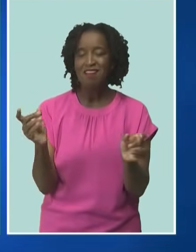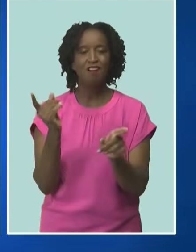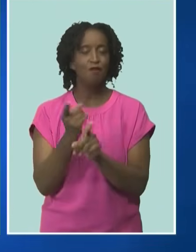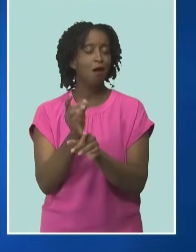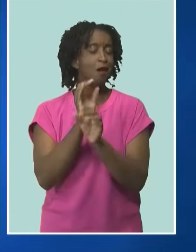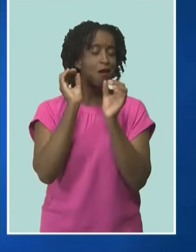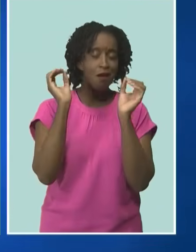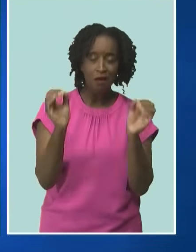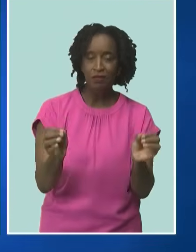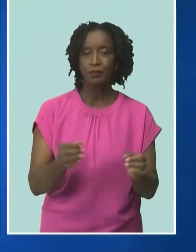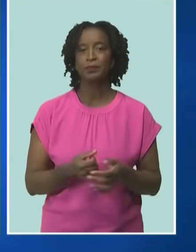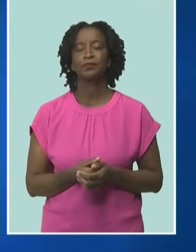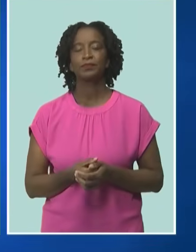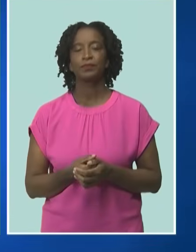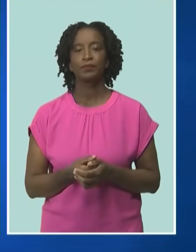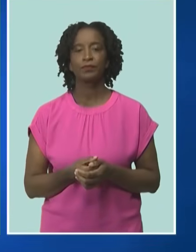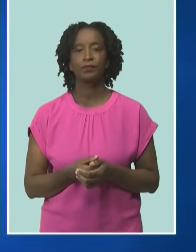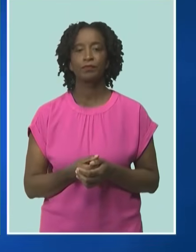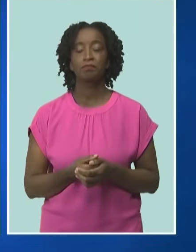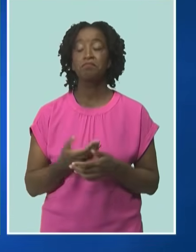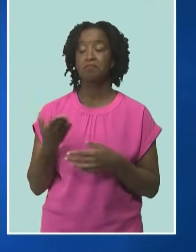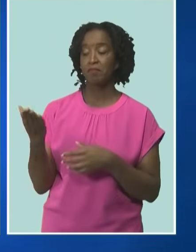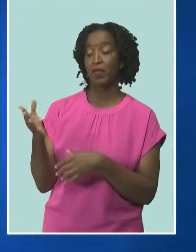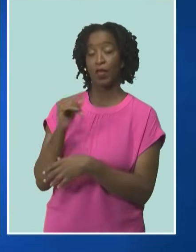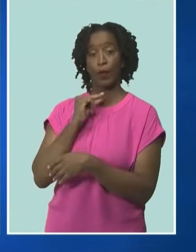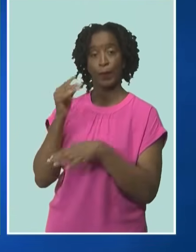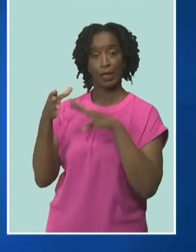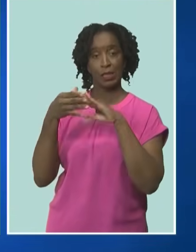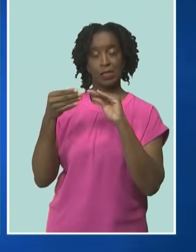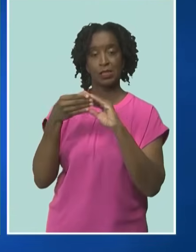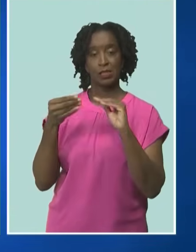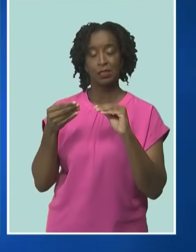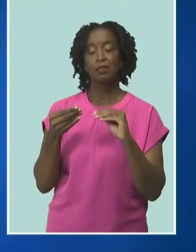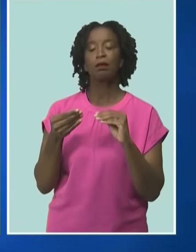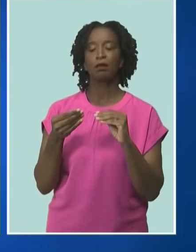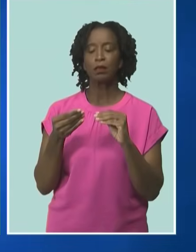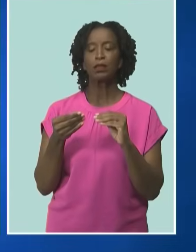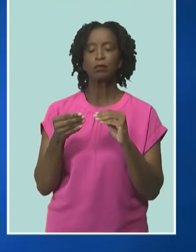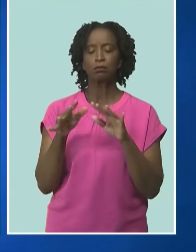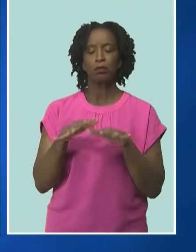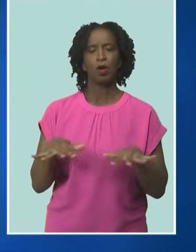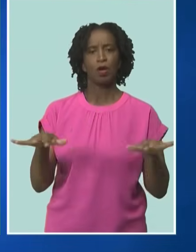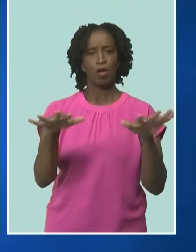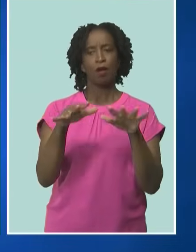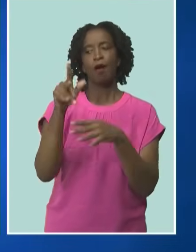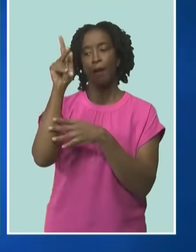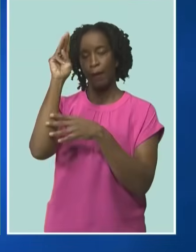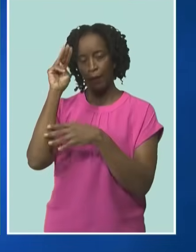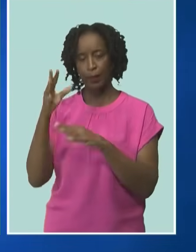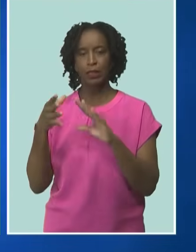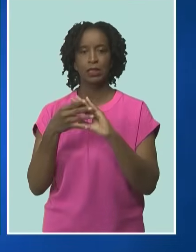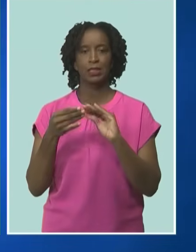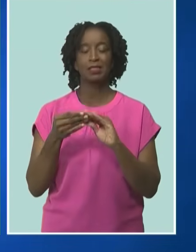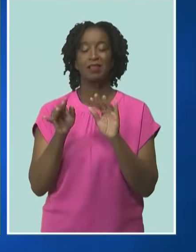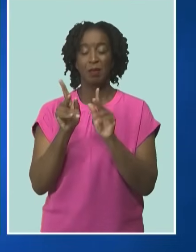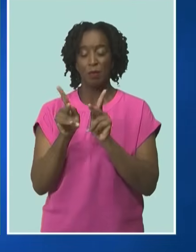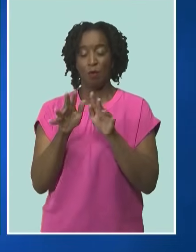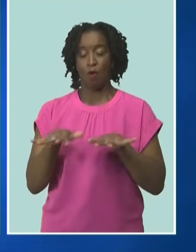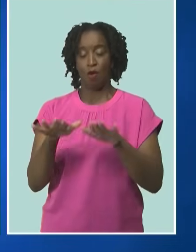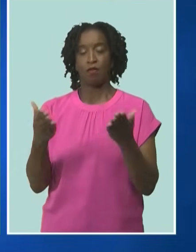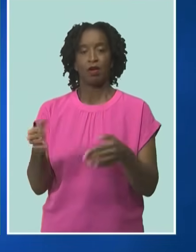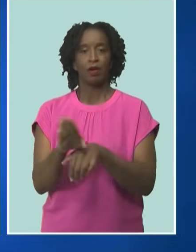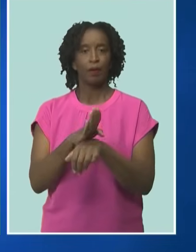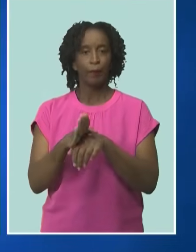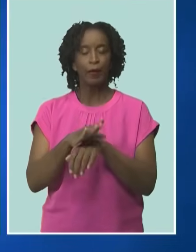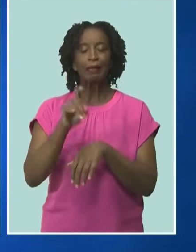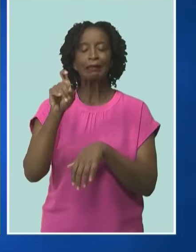one of us. What Pastor Selman is saying is that as a nation, what the Prime Minister is saying is as a nation, we have